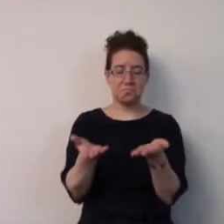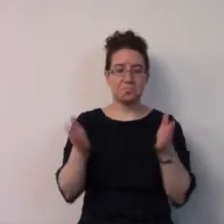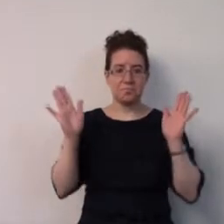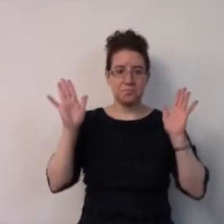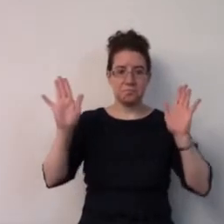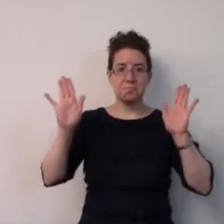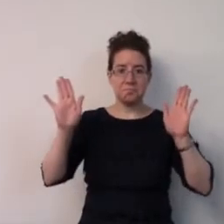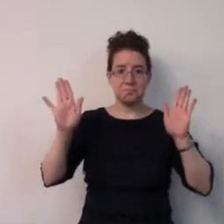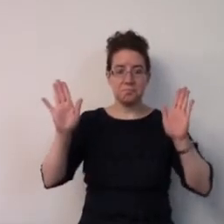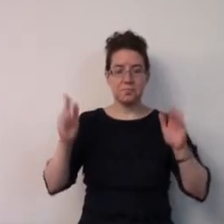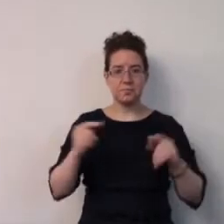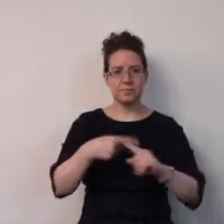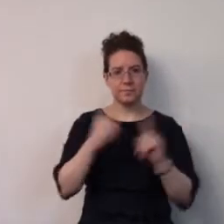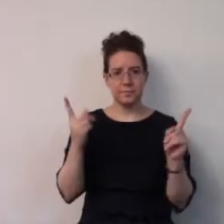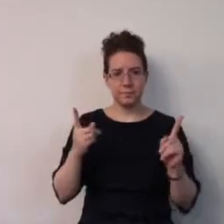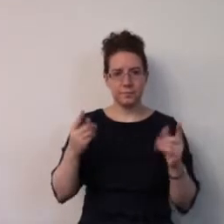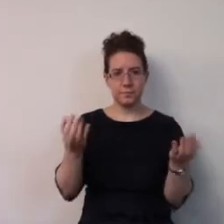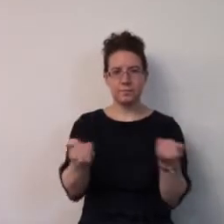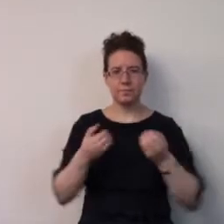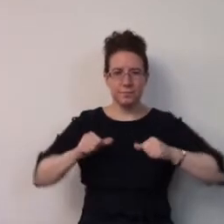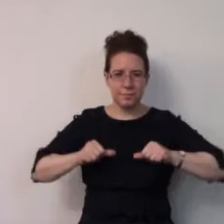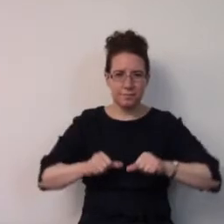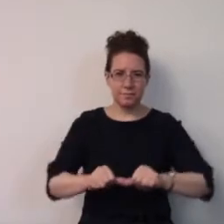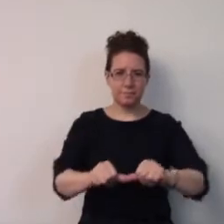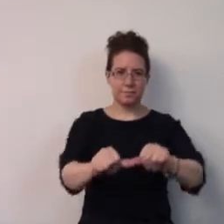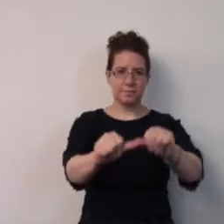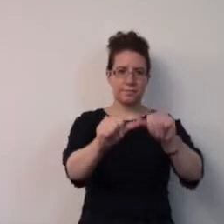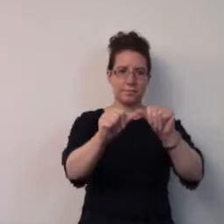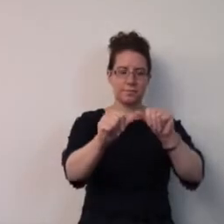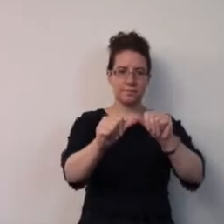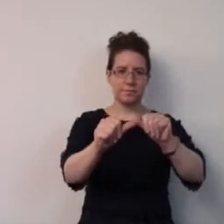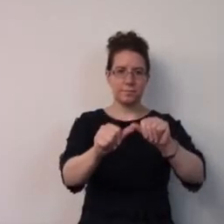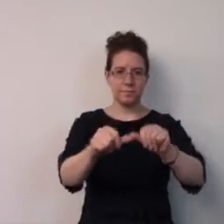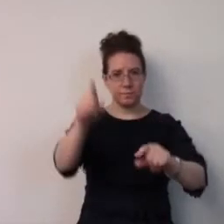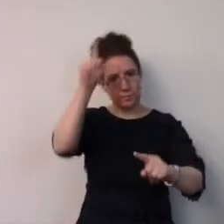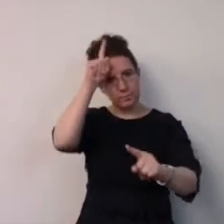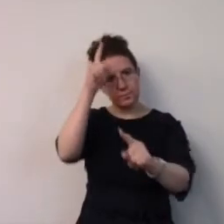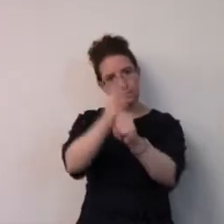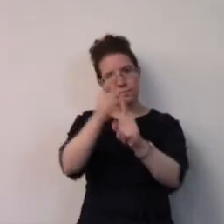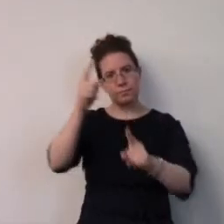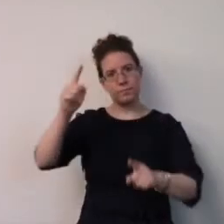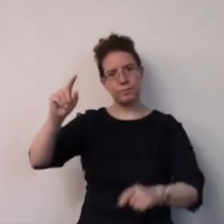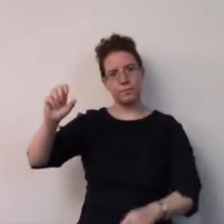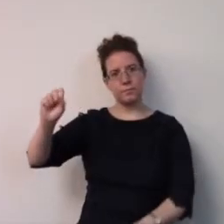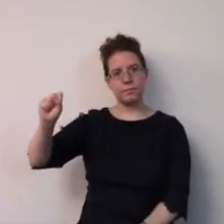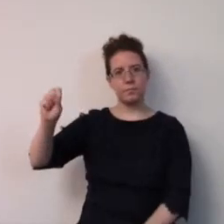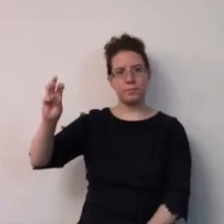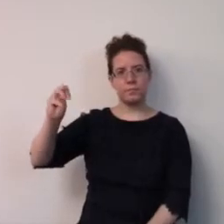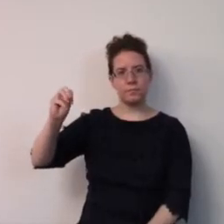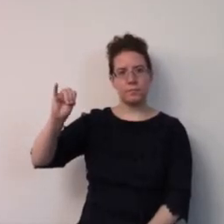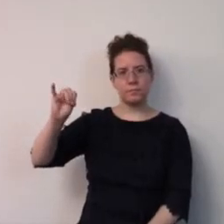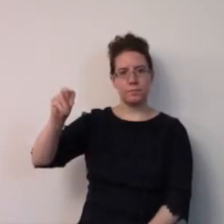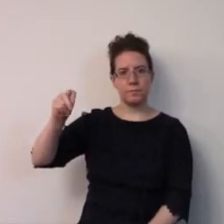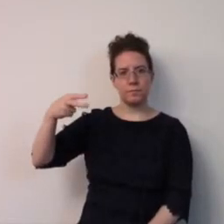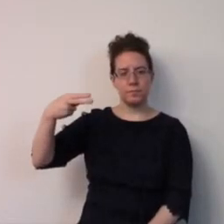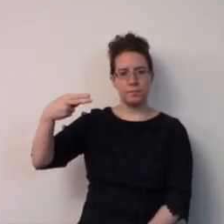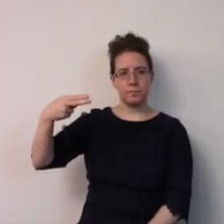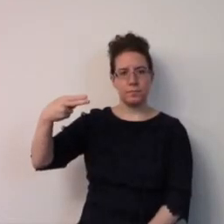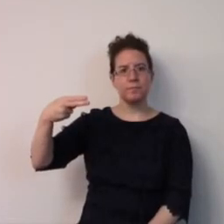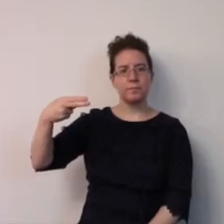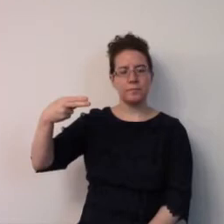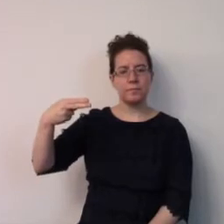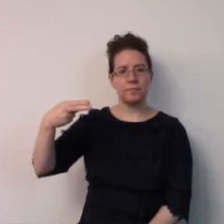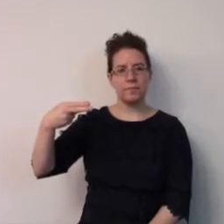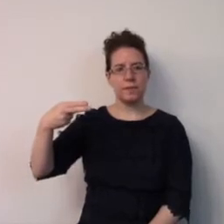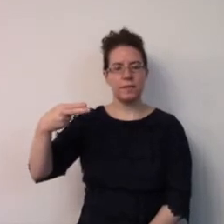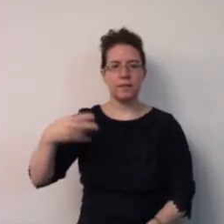this church is going to, the Lord spoke through him and said this church is going to triple. Yes. He told us later that the promises of